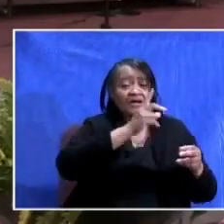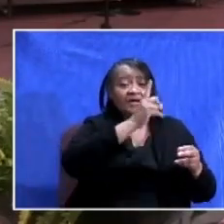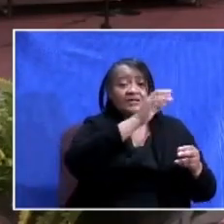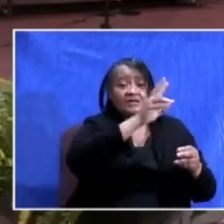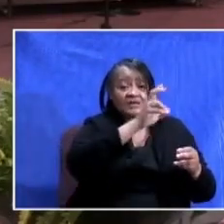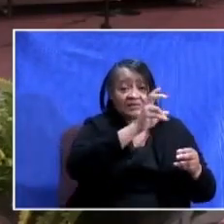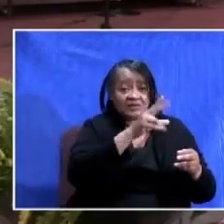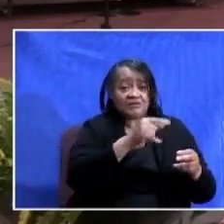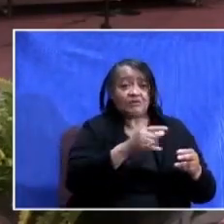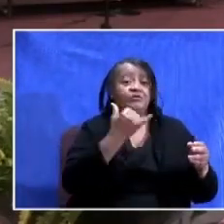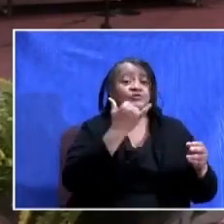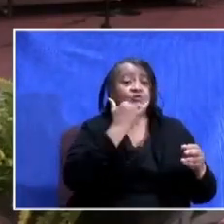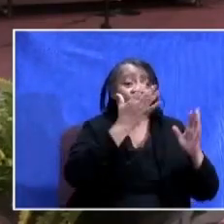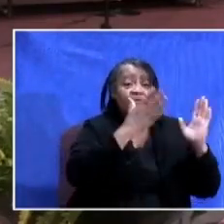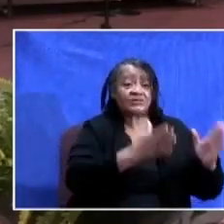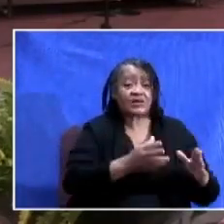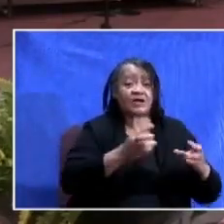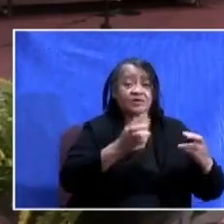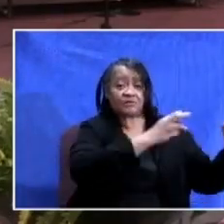civil rights.